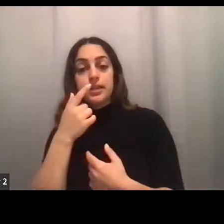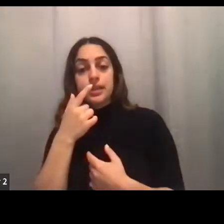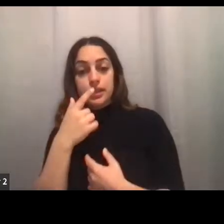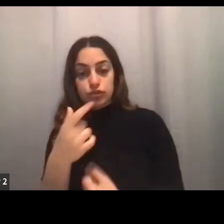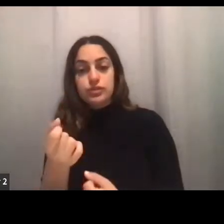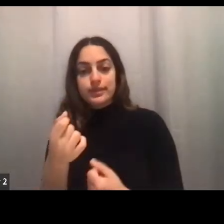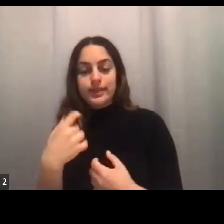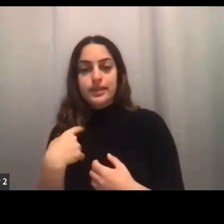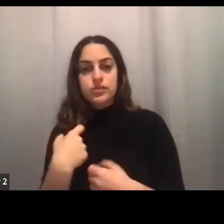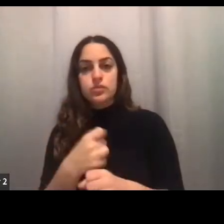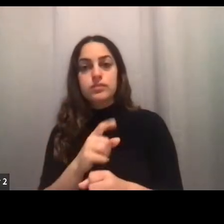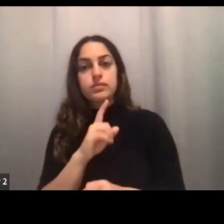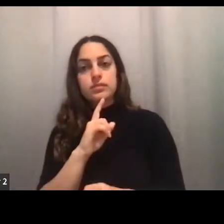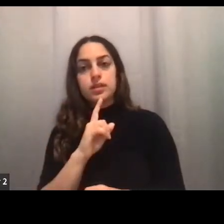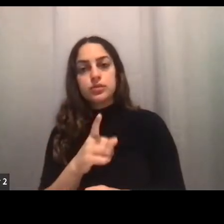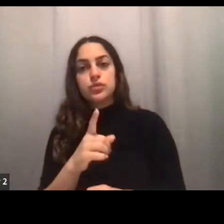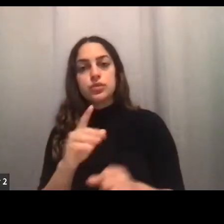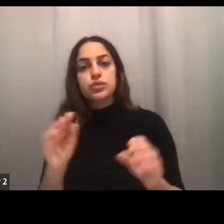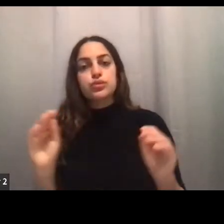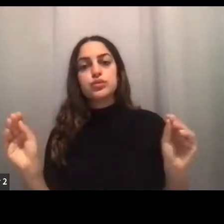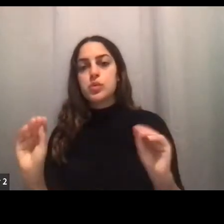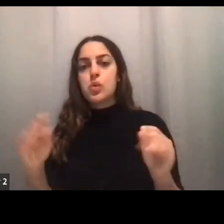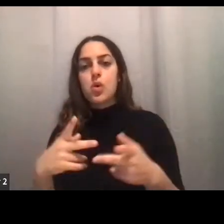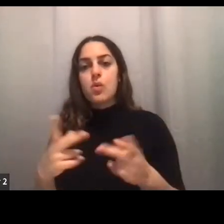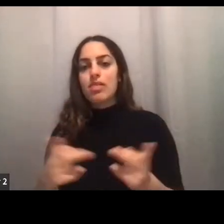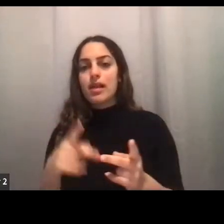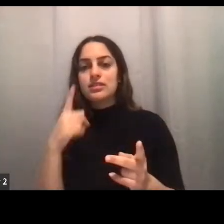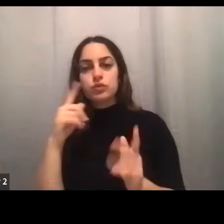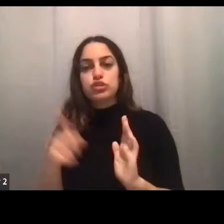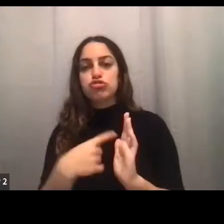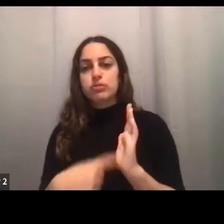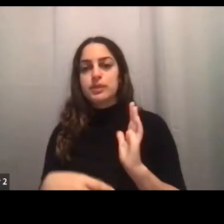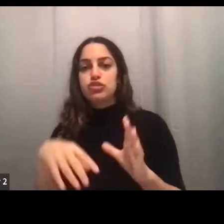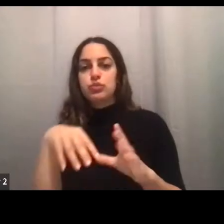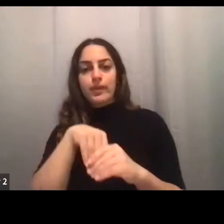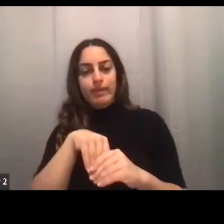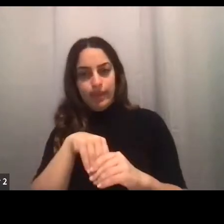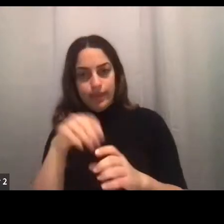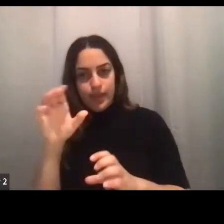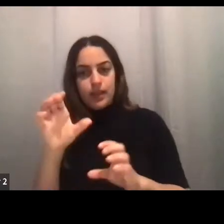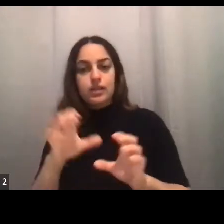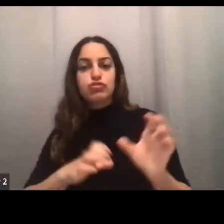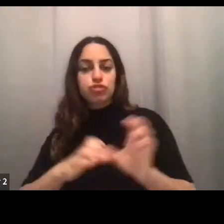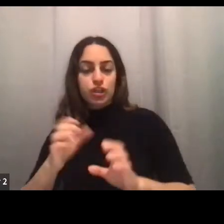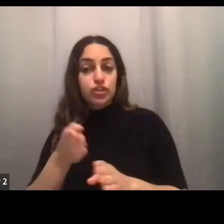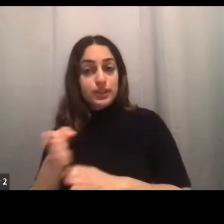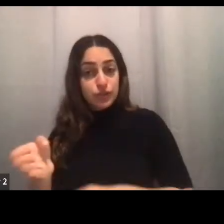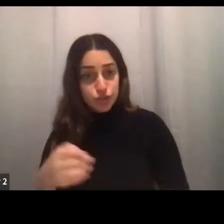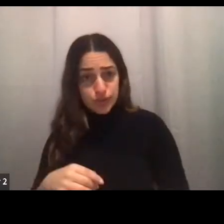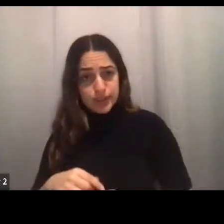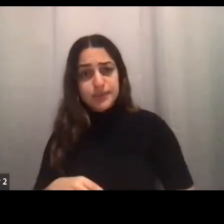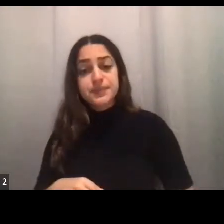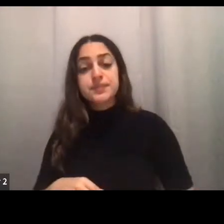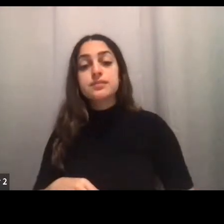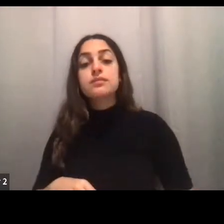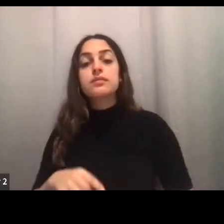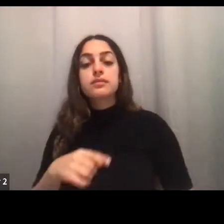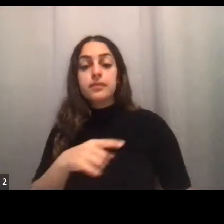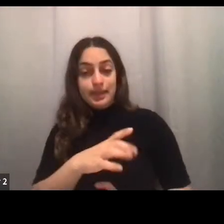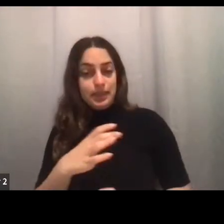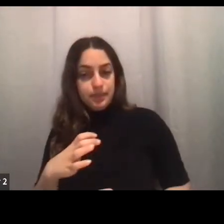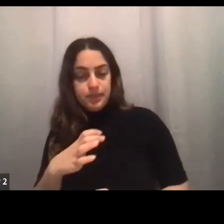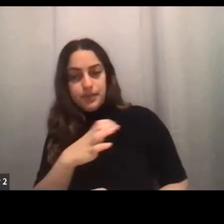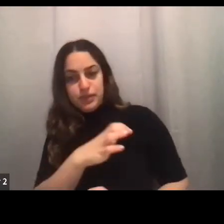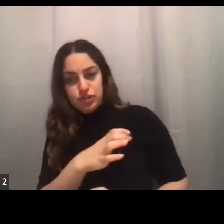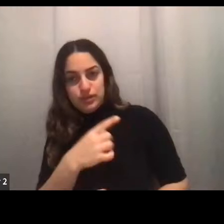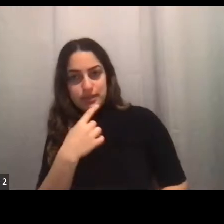making sure that there is no place for discrimination in the construction industry as commissioners have noted uh we're at